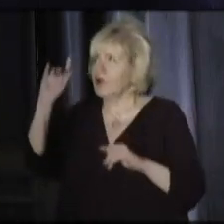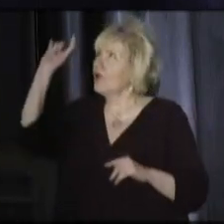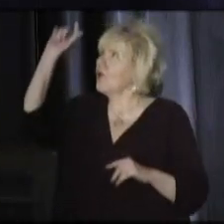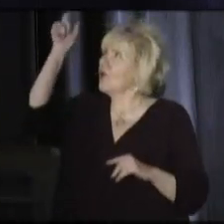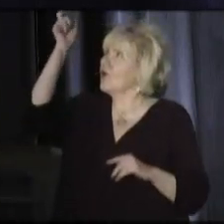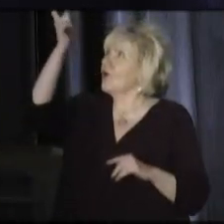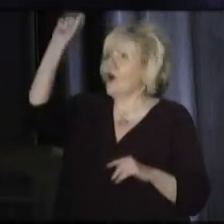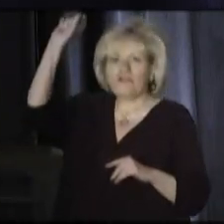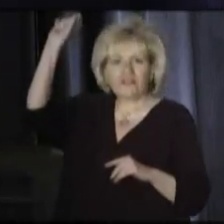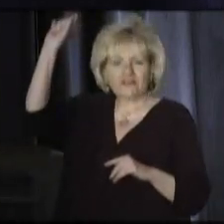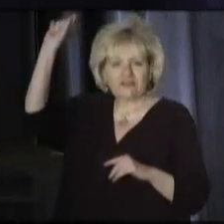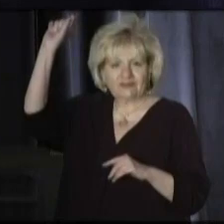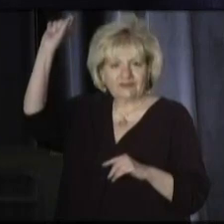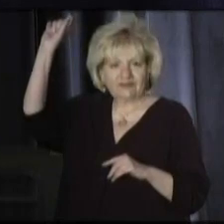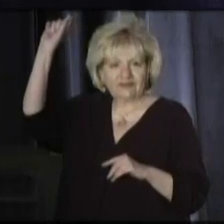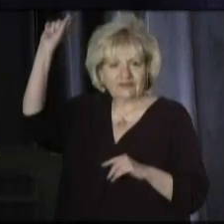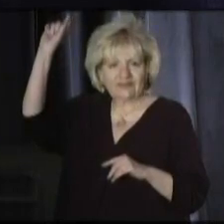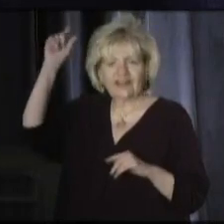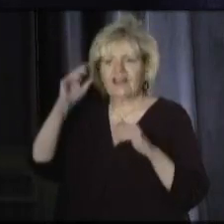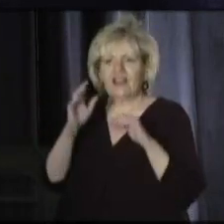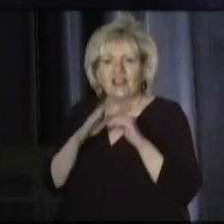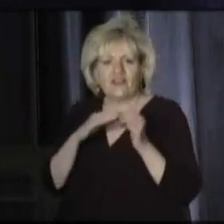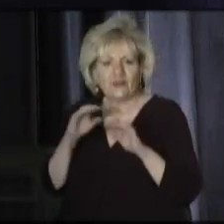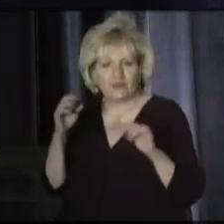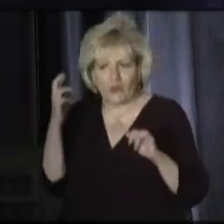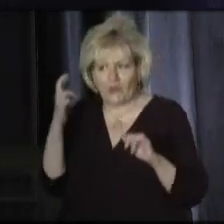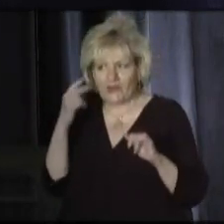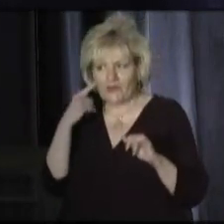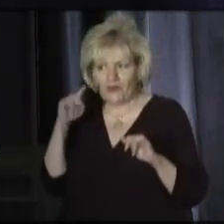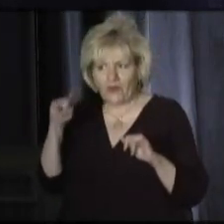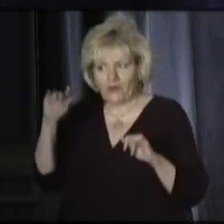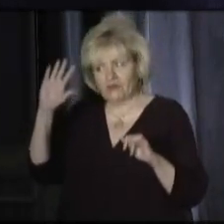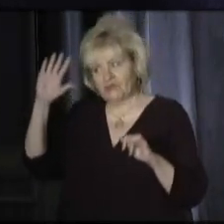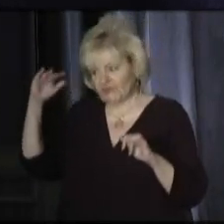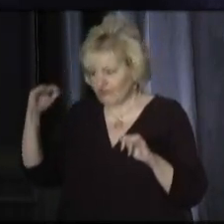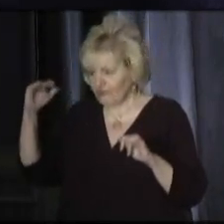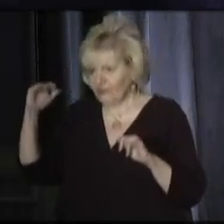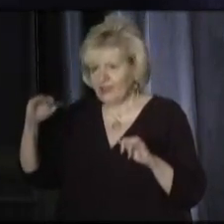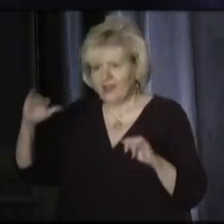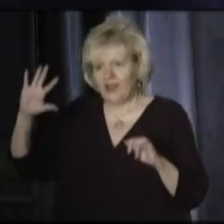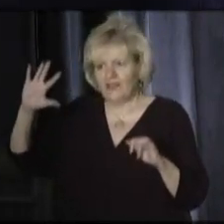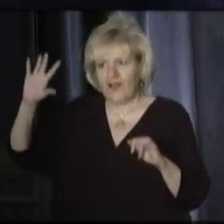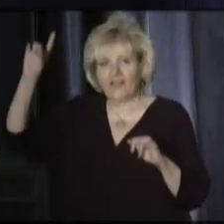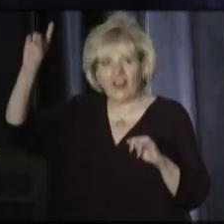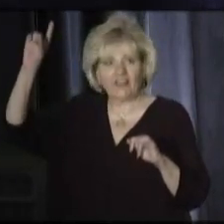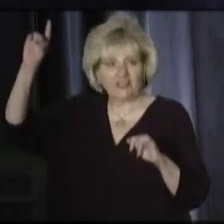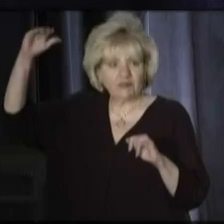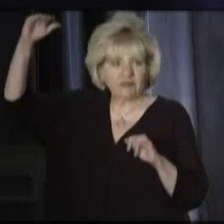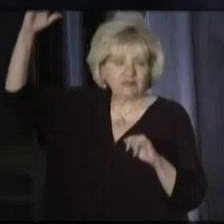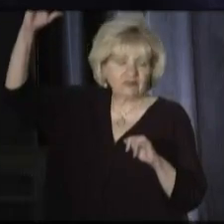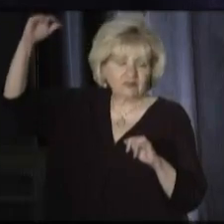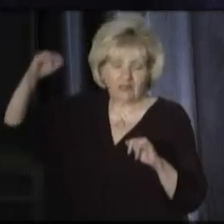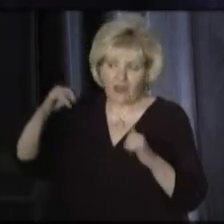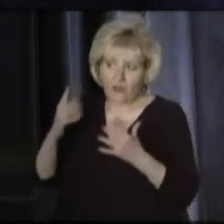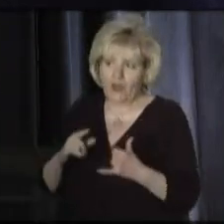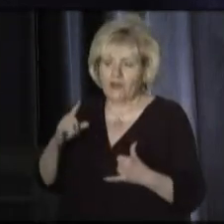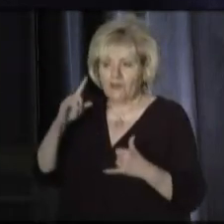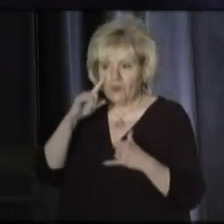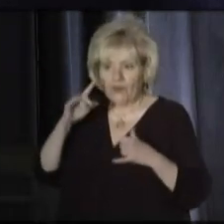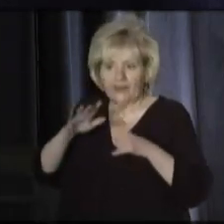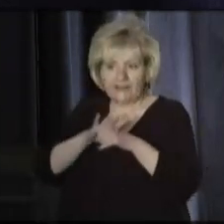wrong, paradoxical, obscene. The paperback featured Lindsay's black and white face on its cover, her